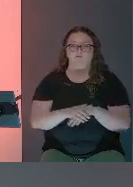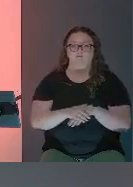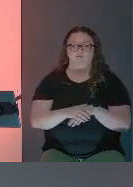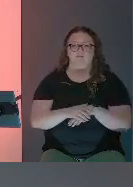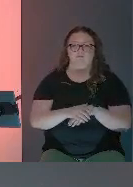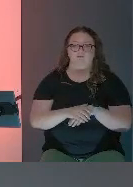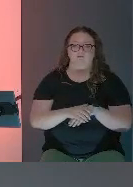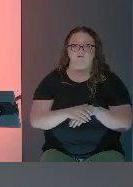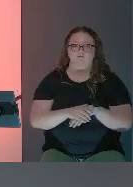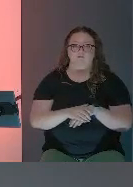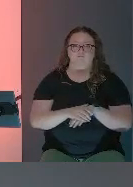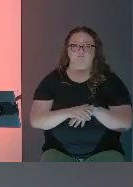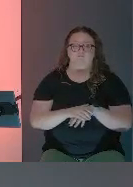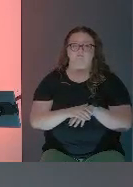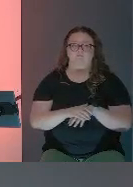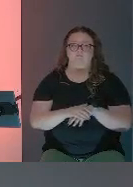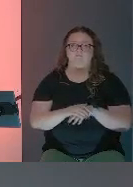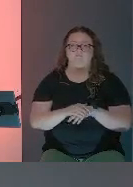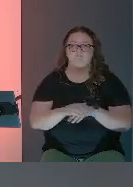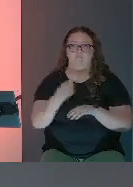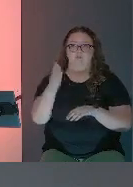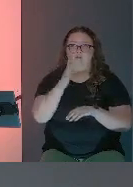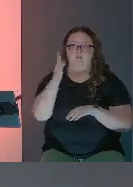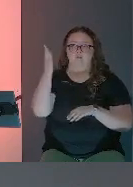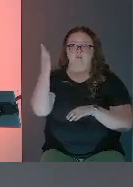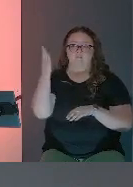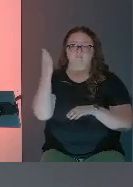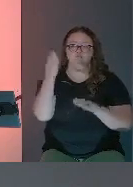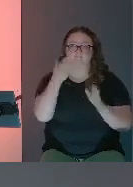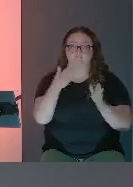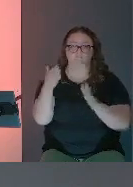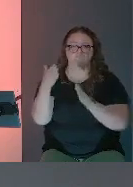orchestrates, or he institutes, this new system called human government.